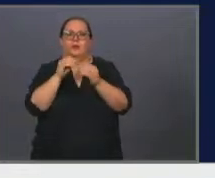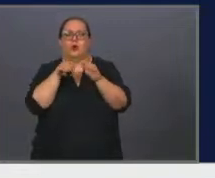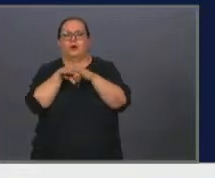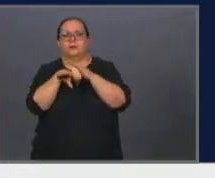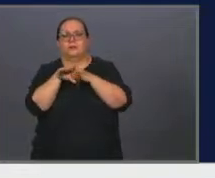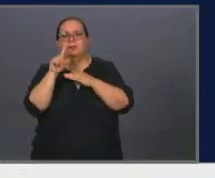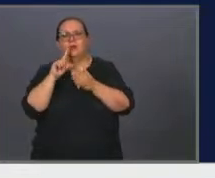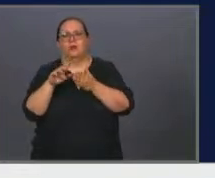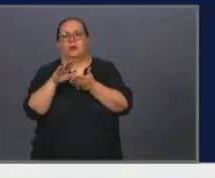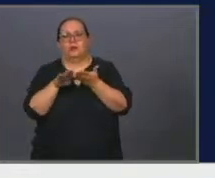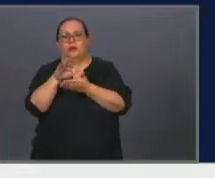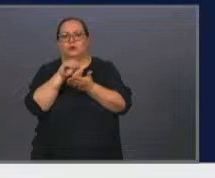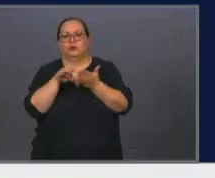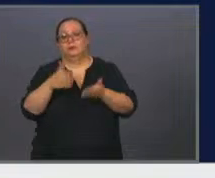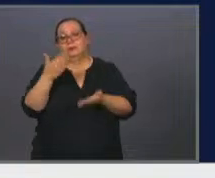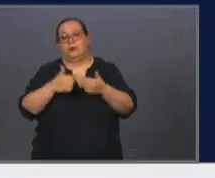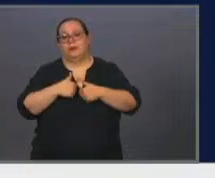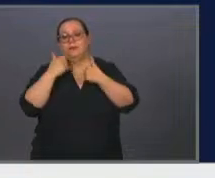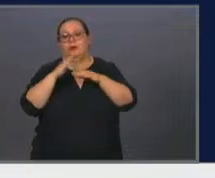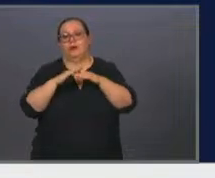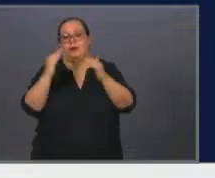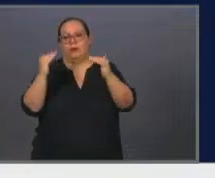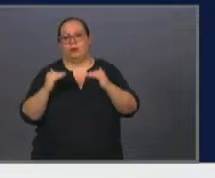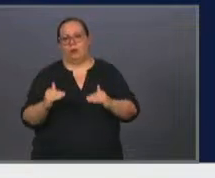on a lower income?